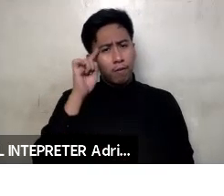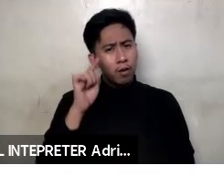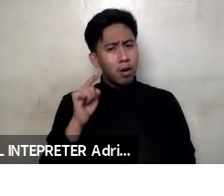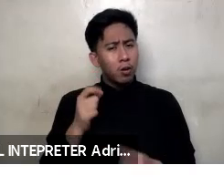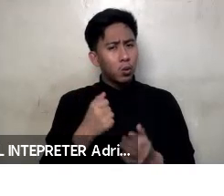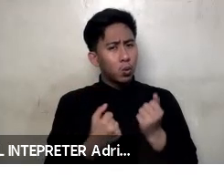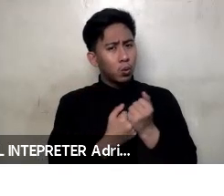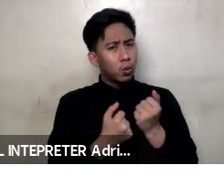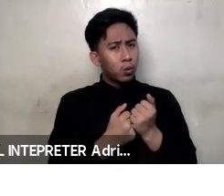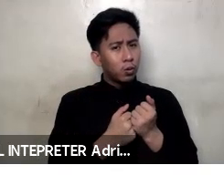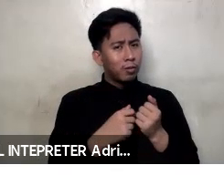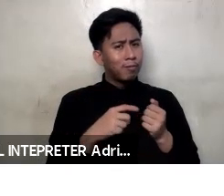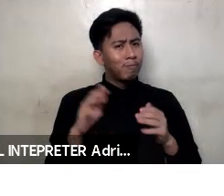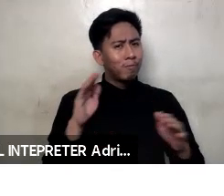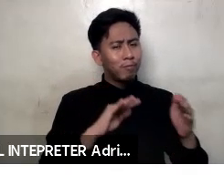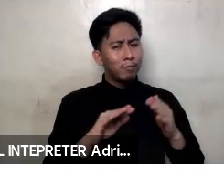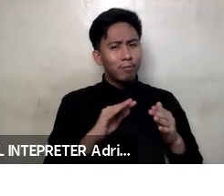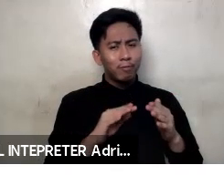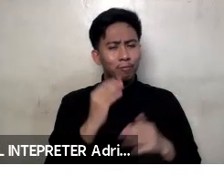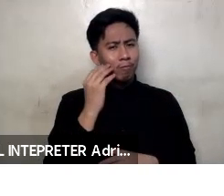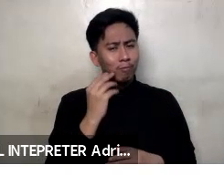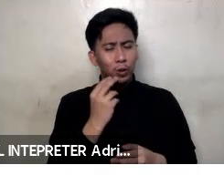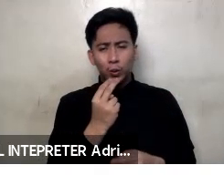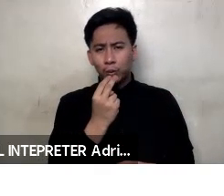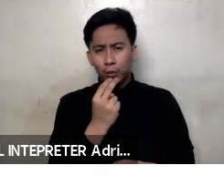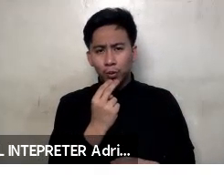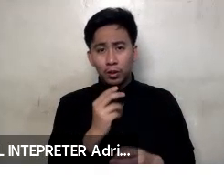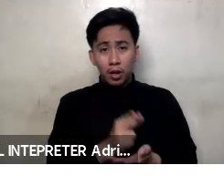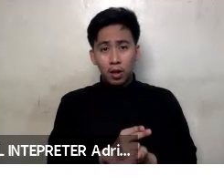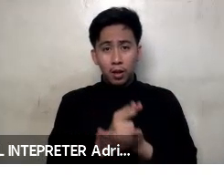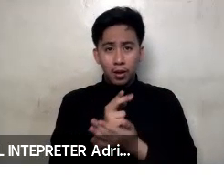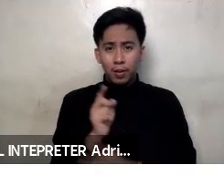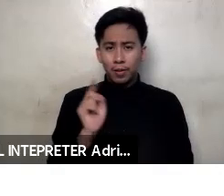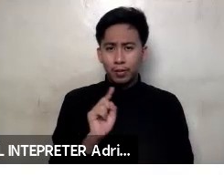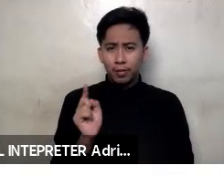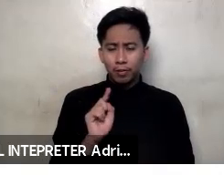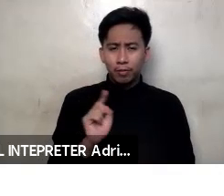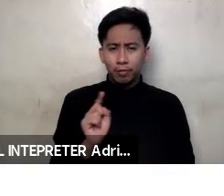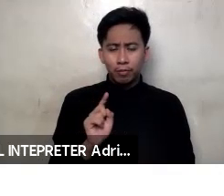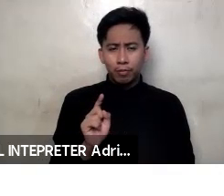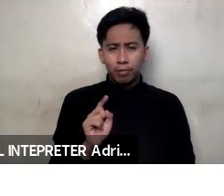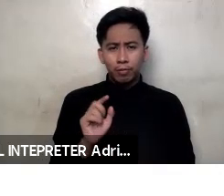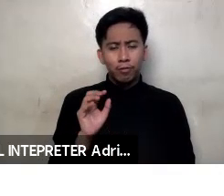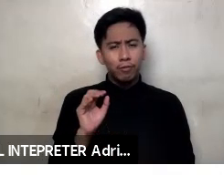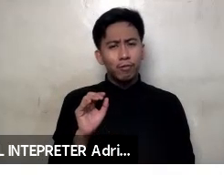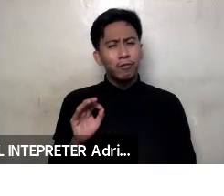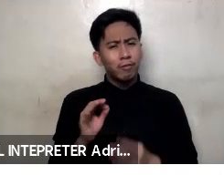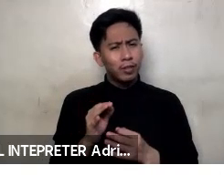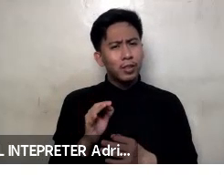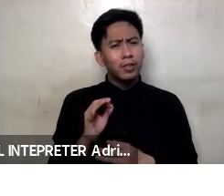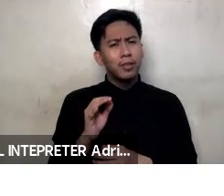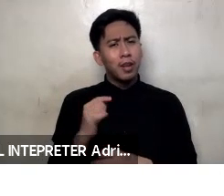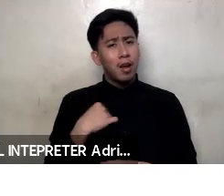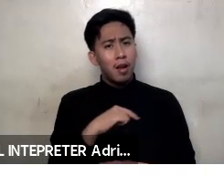ang problema ng malnutrition. Kaya sa tulong ng Swilig Family Foundation, nasama kami sa